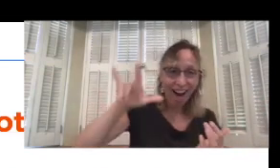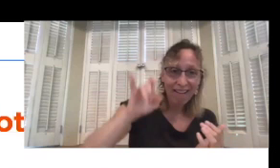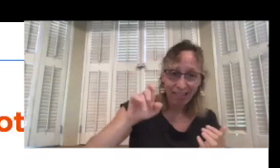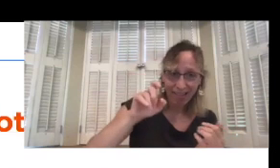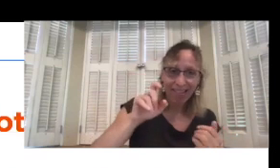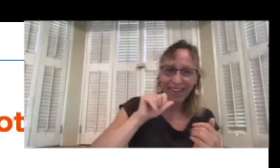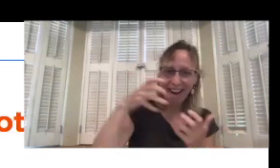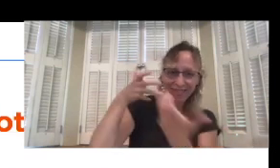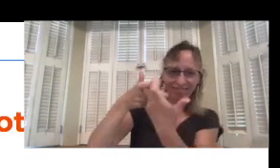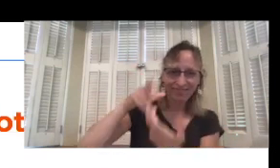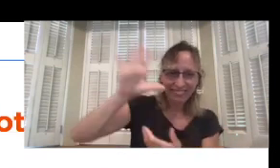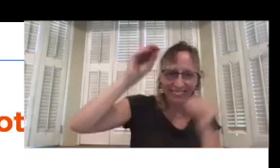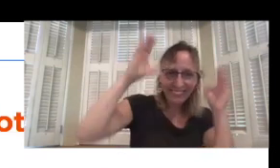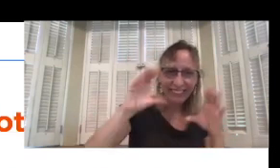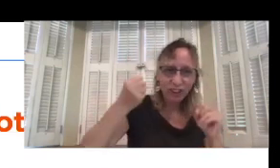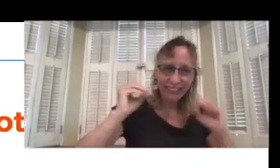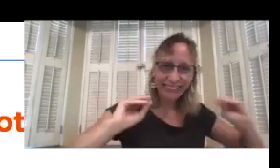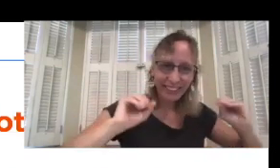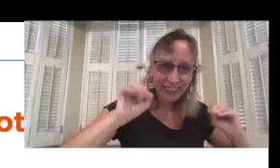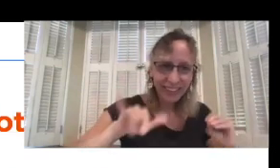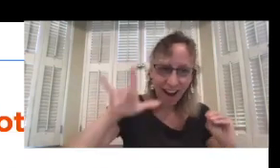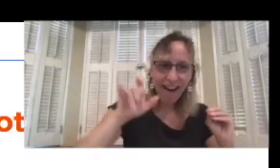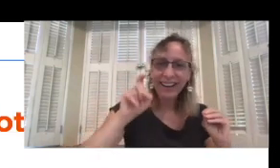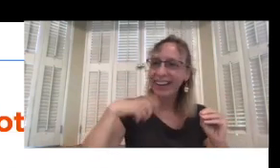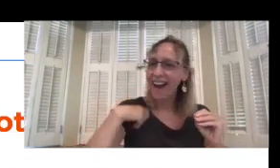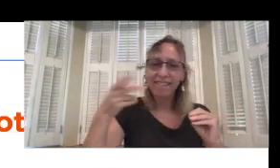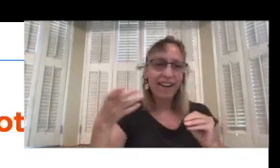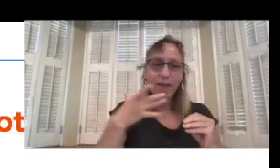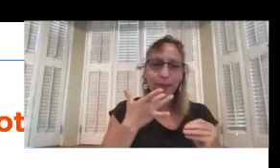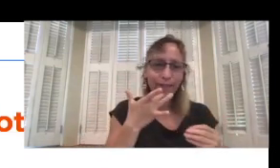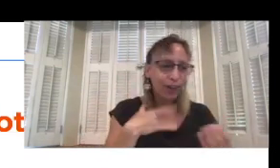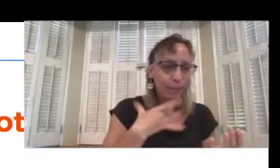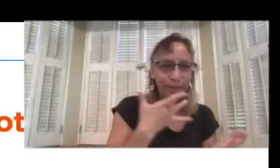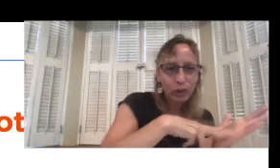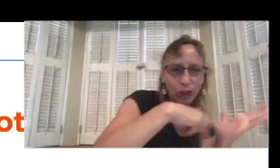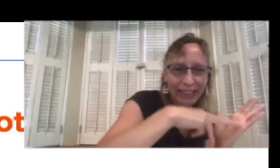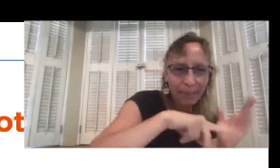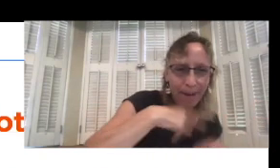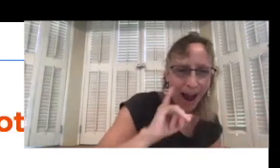accommodations for a deaf child also accommodates everyone else.